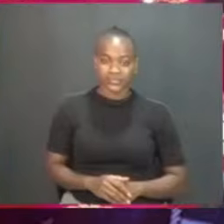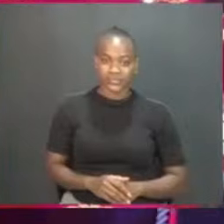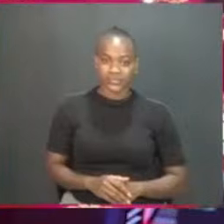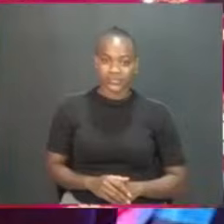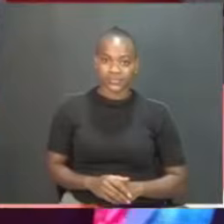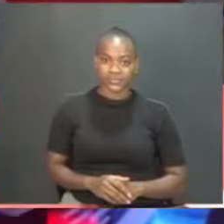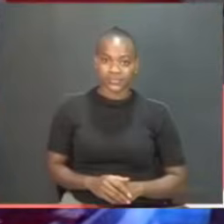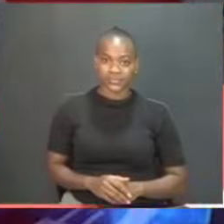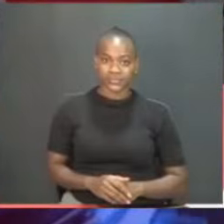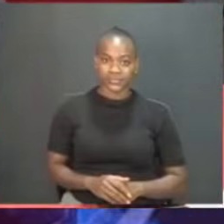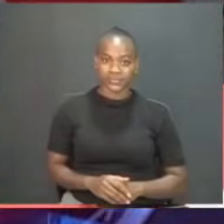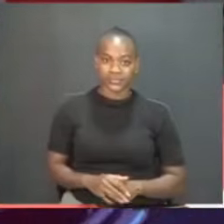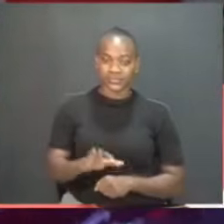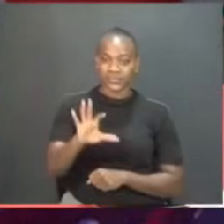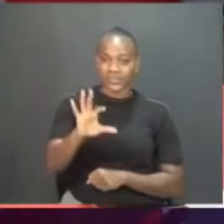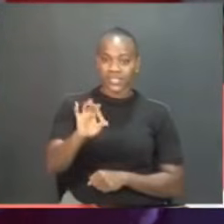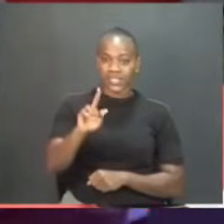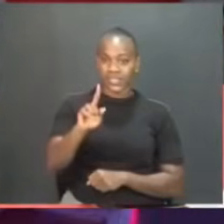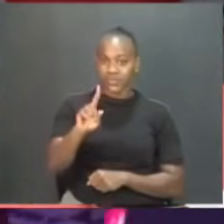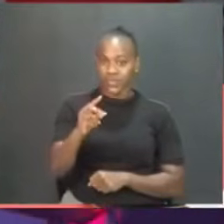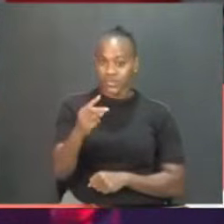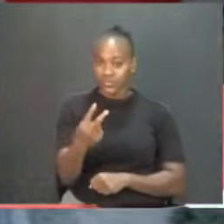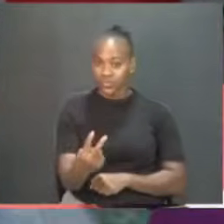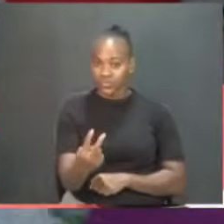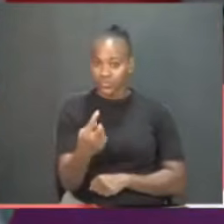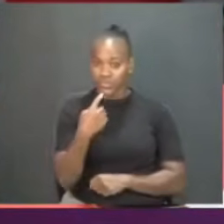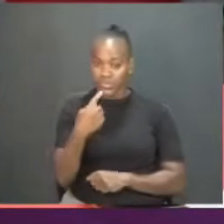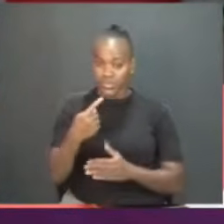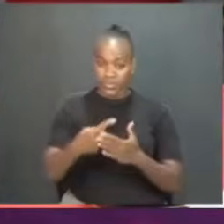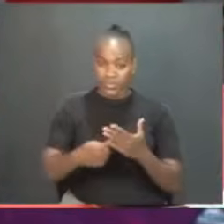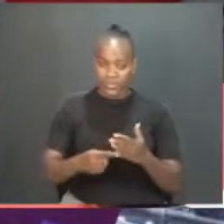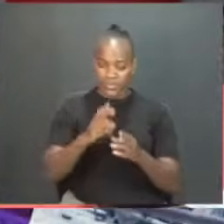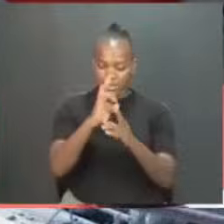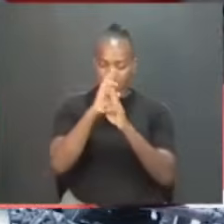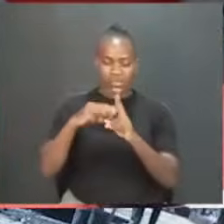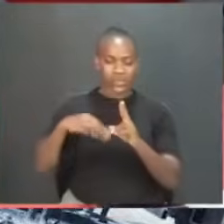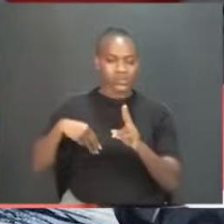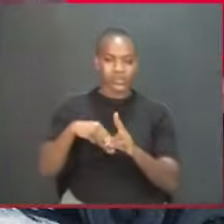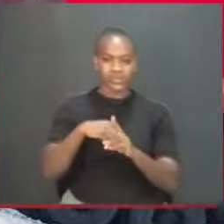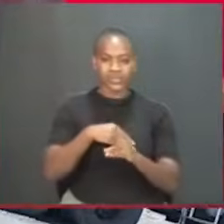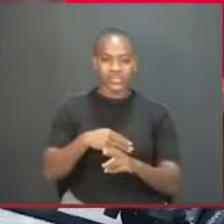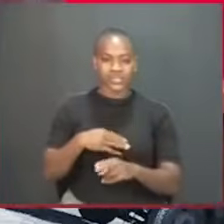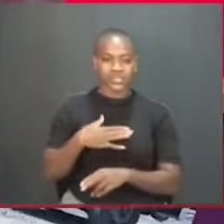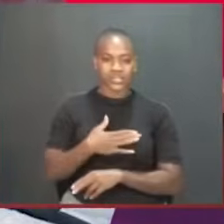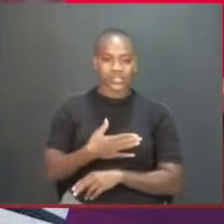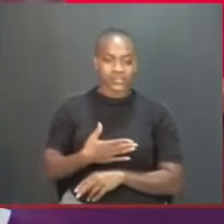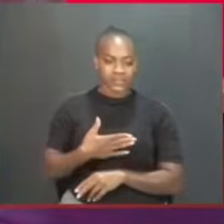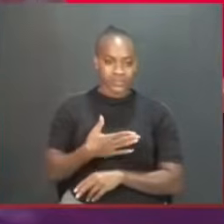And 91.2 says, honorable members, please